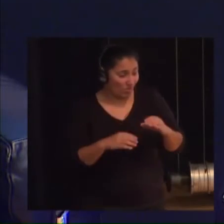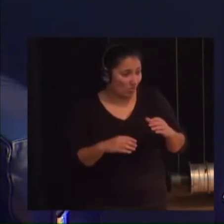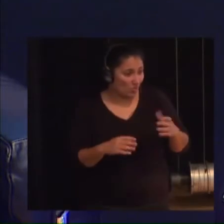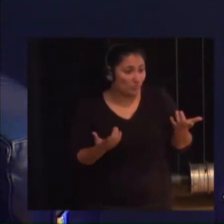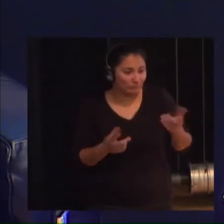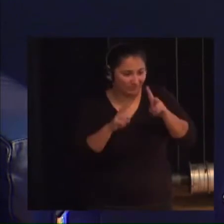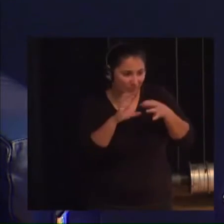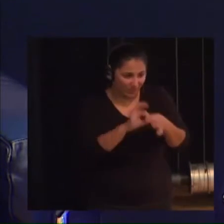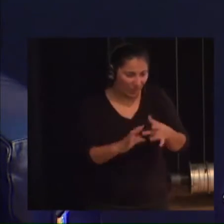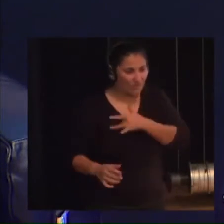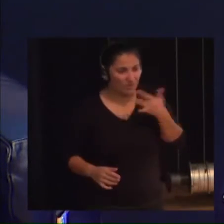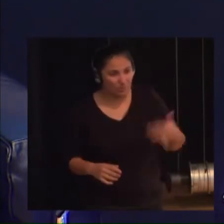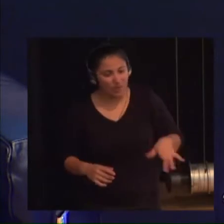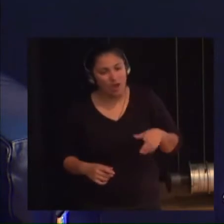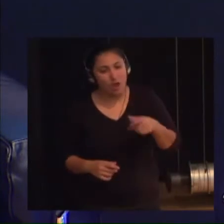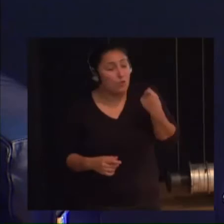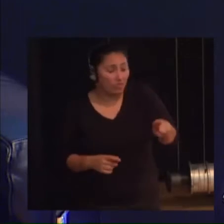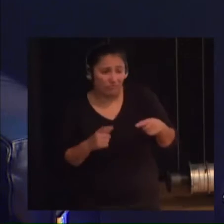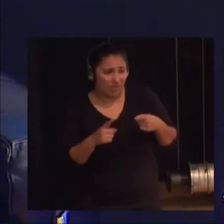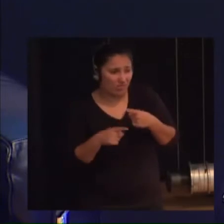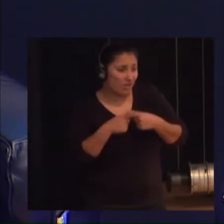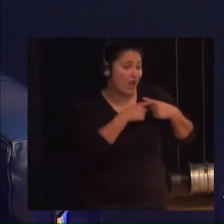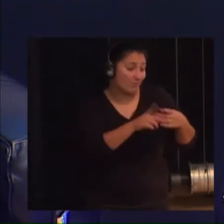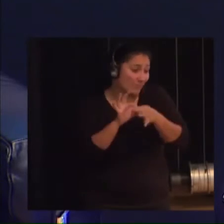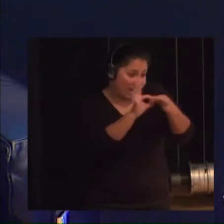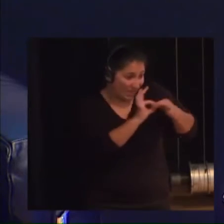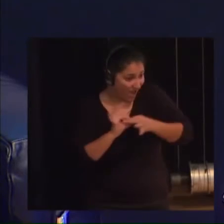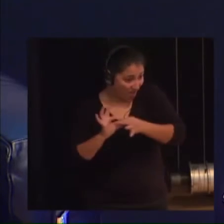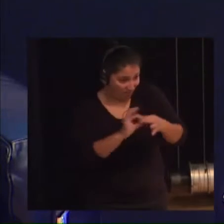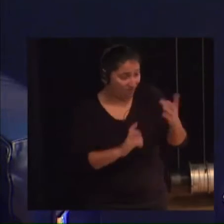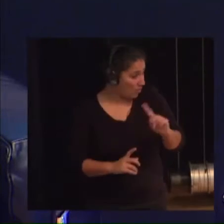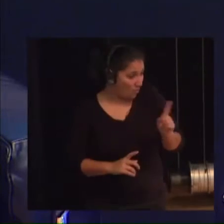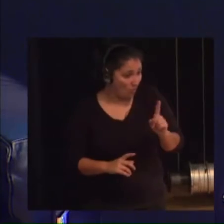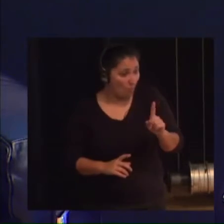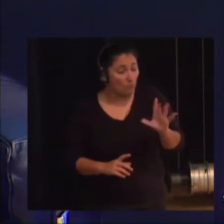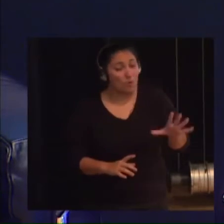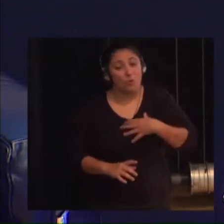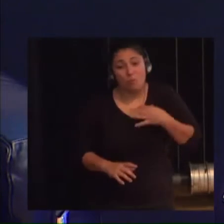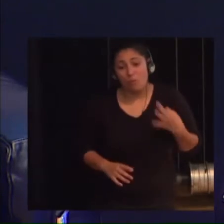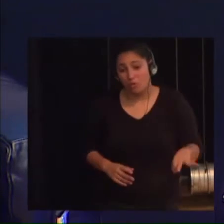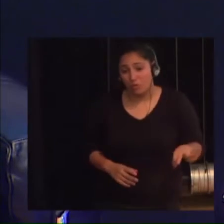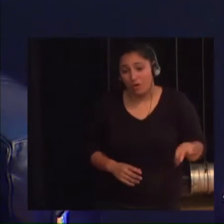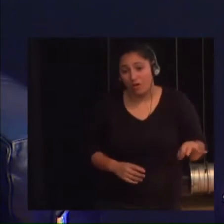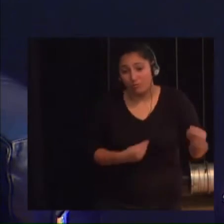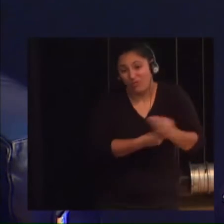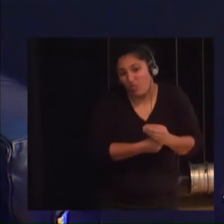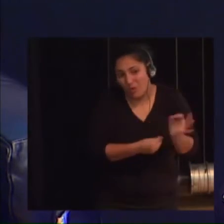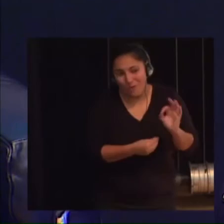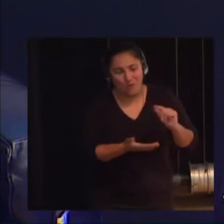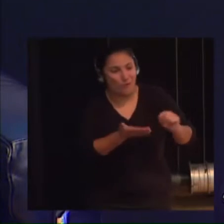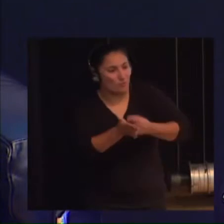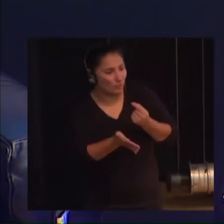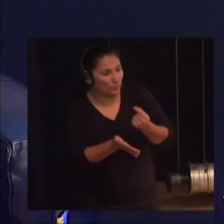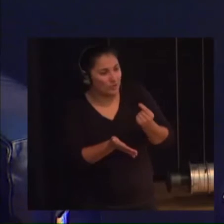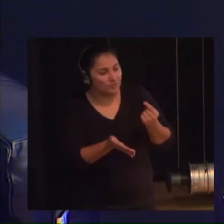any institutional set of institutions that want to make a commitment to a longer-term effort to actually build the base